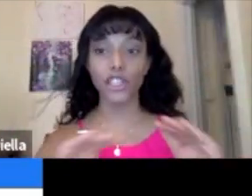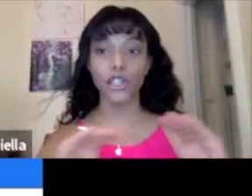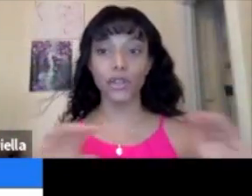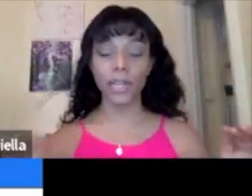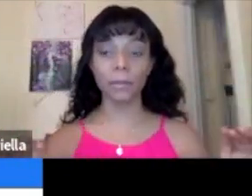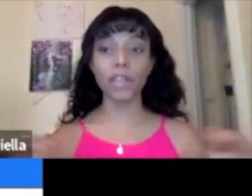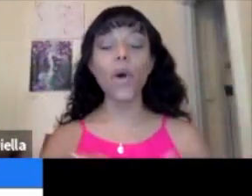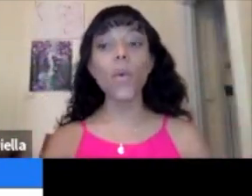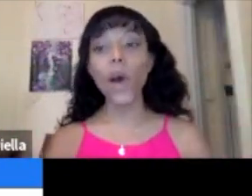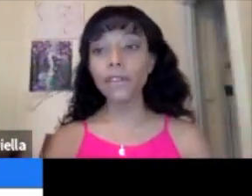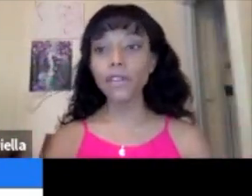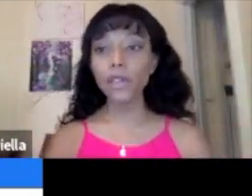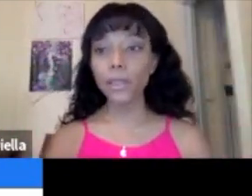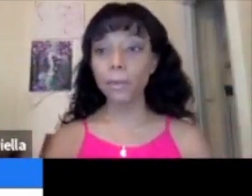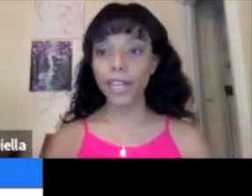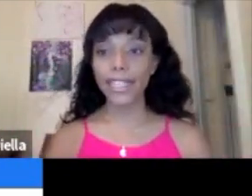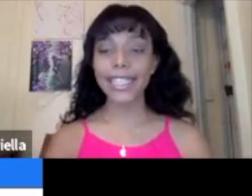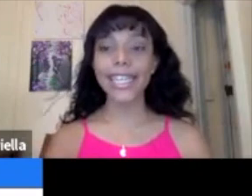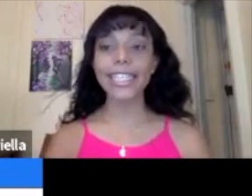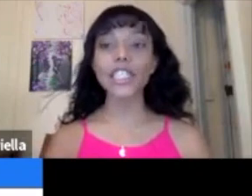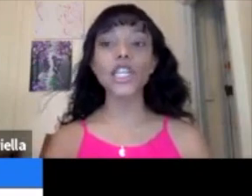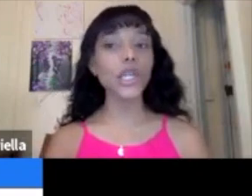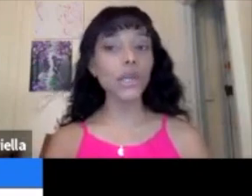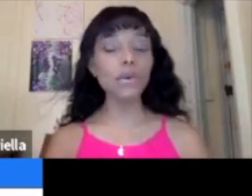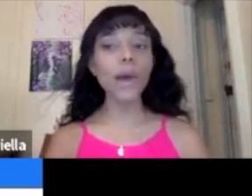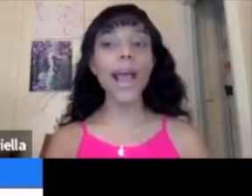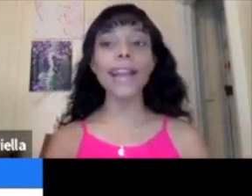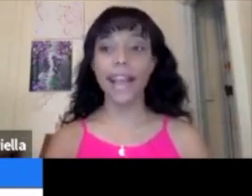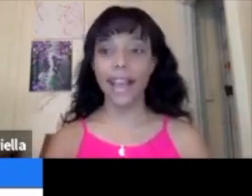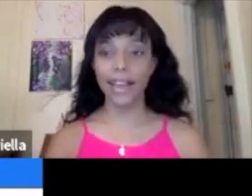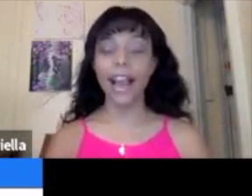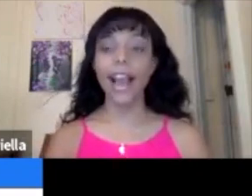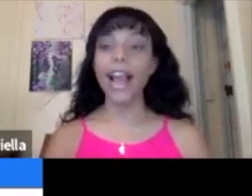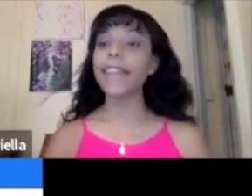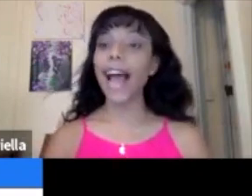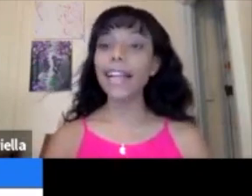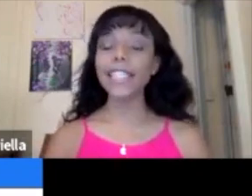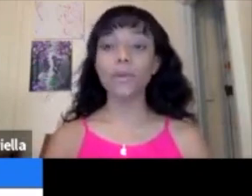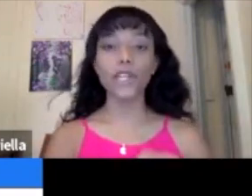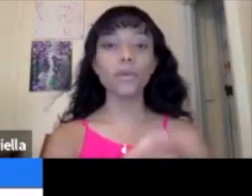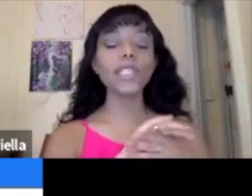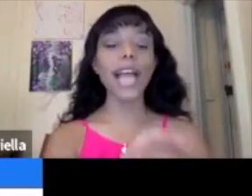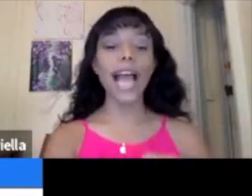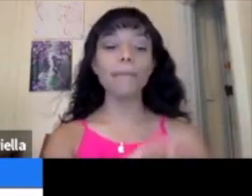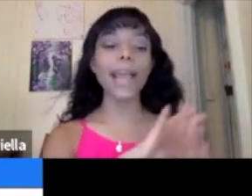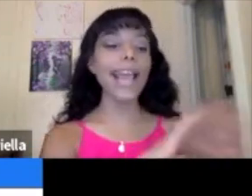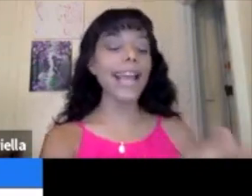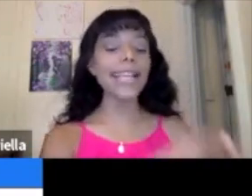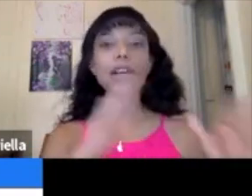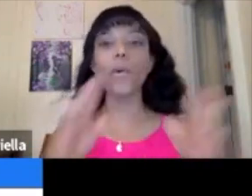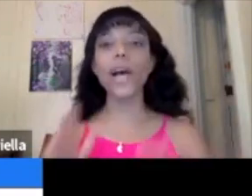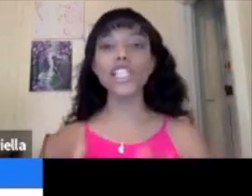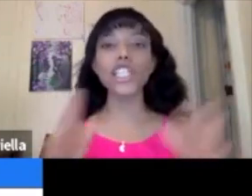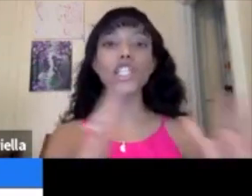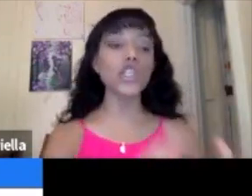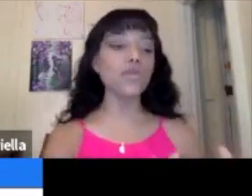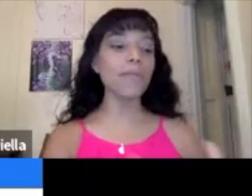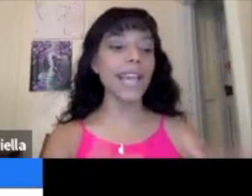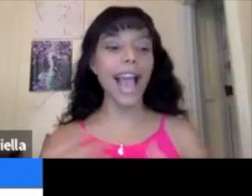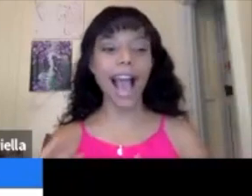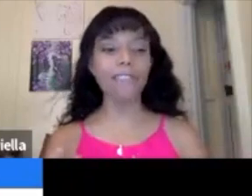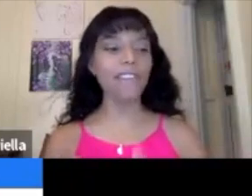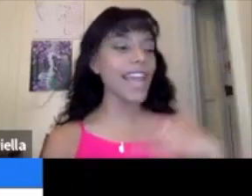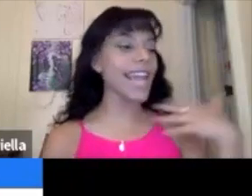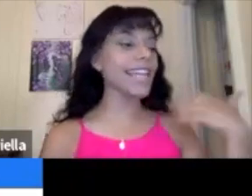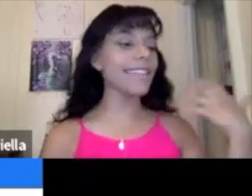your screen. One of those buttons is Q&A. That is where you will type any questions you